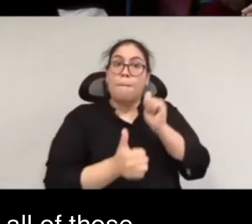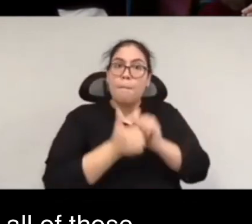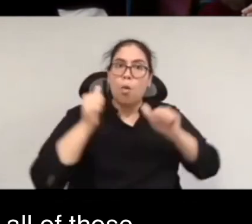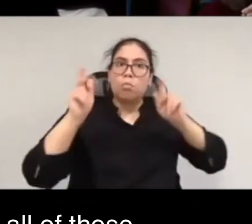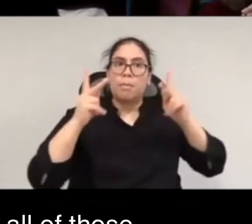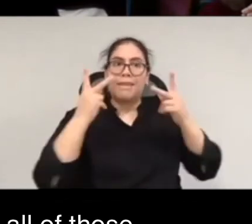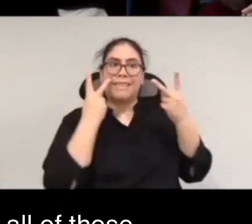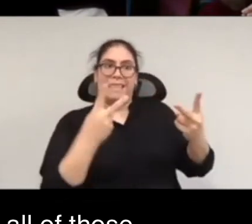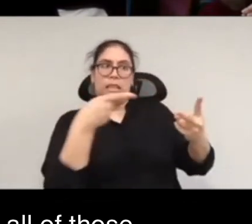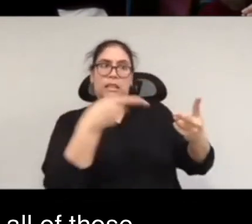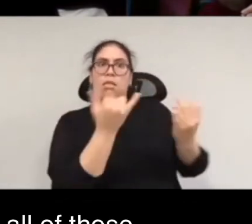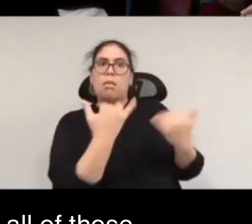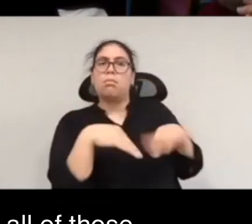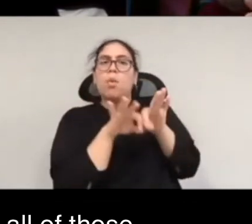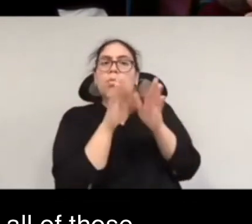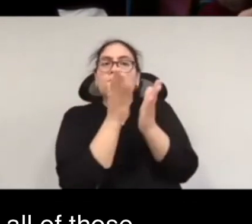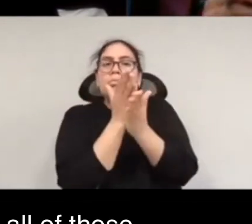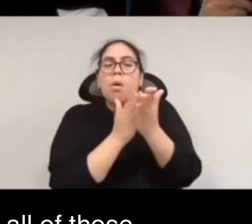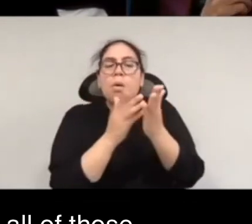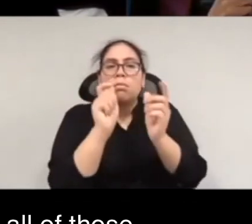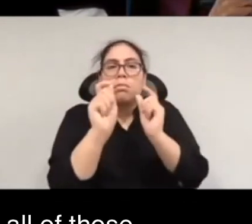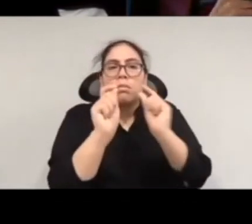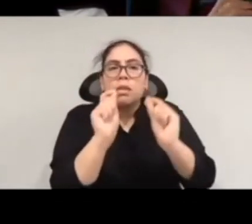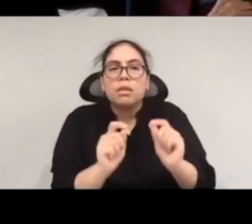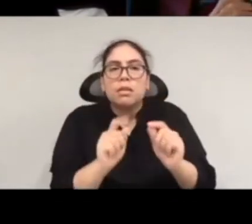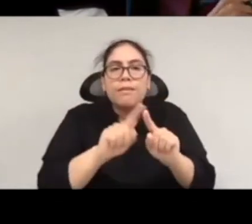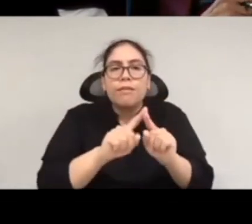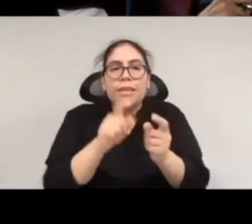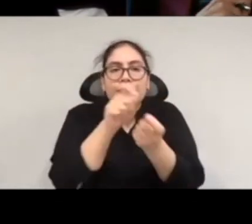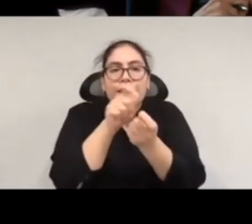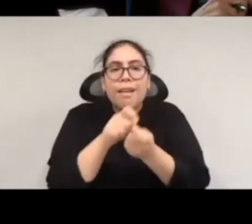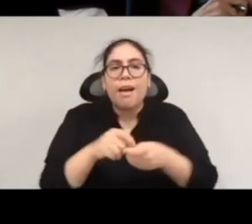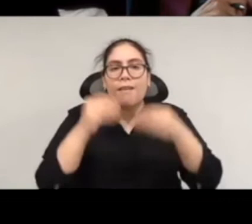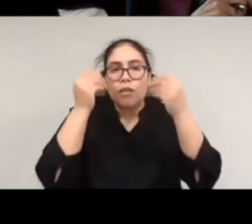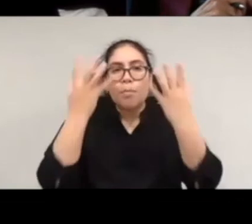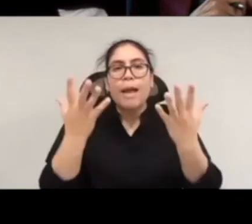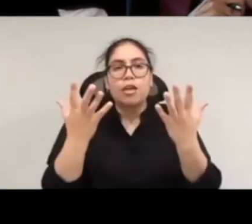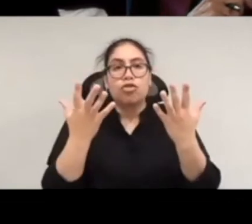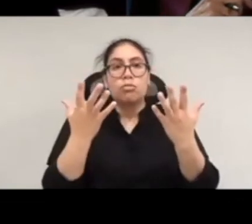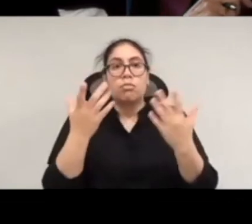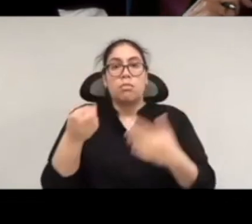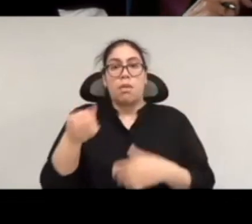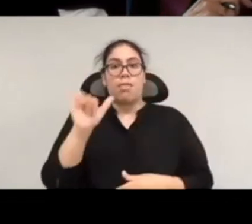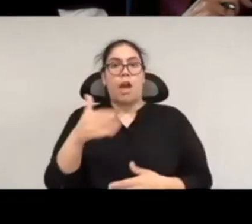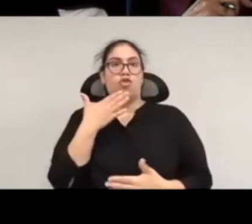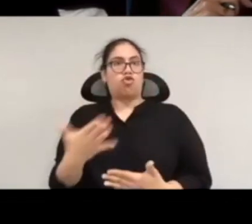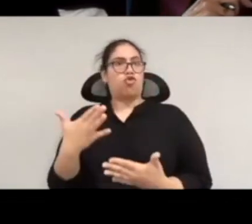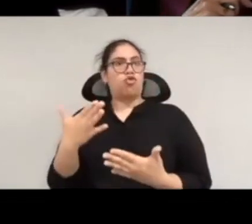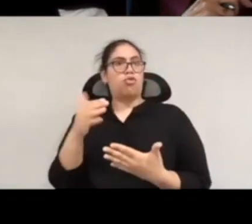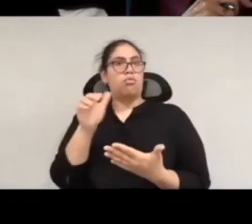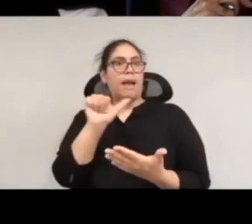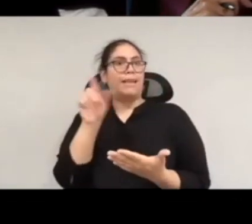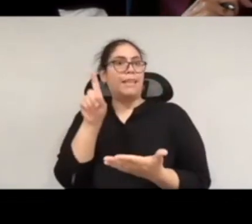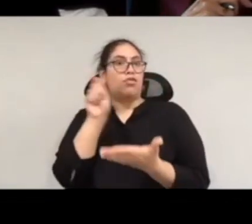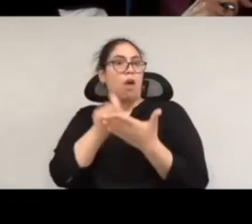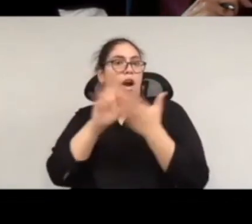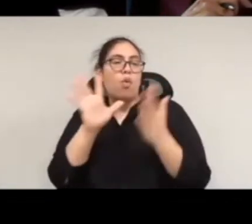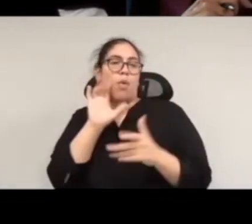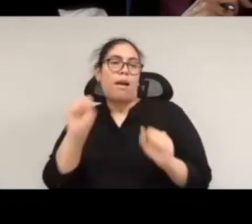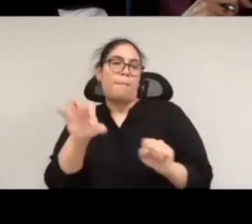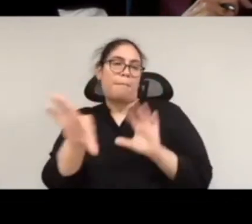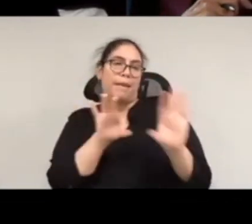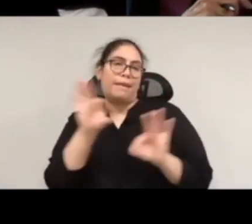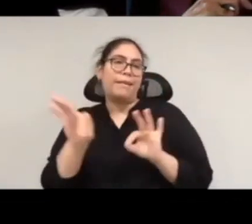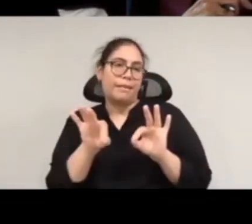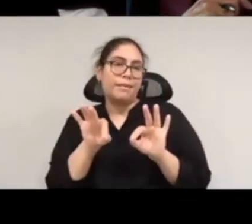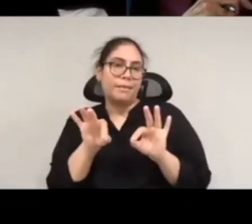to see all of those little details and nuances? And a description writer is going to be able to point them out. And I have also had